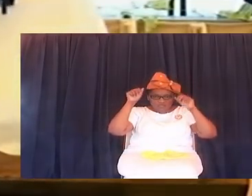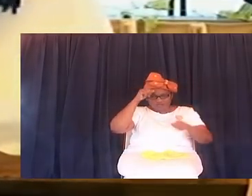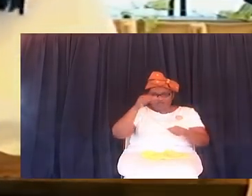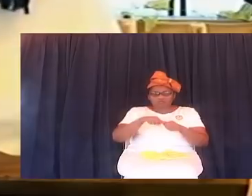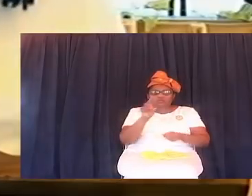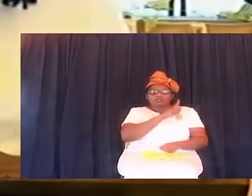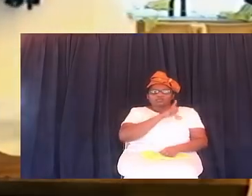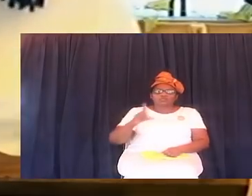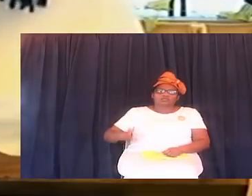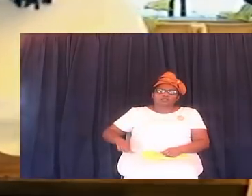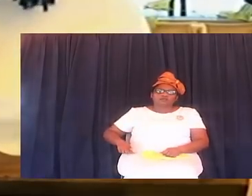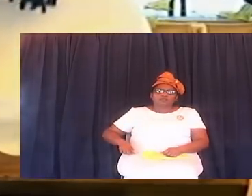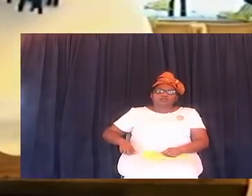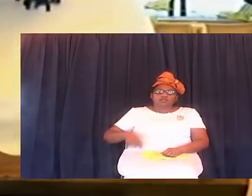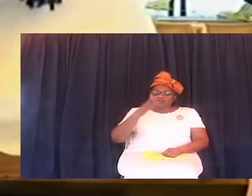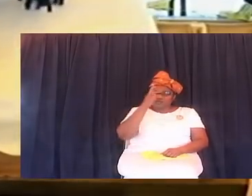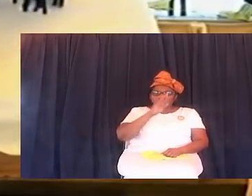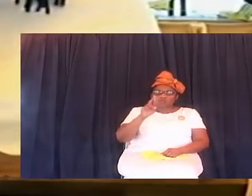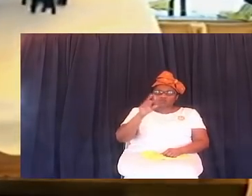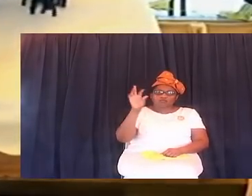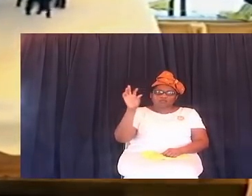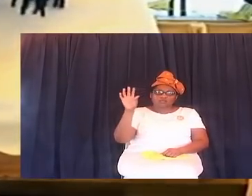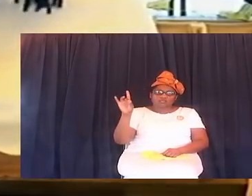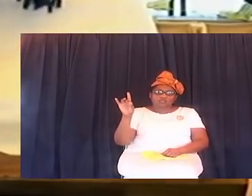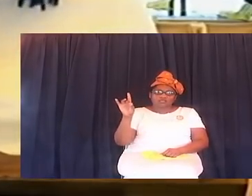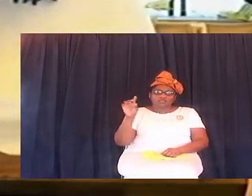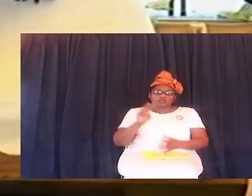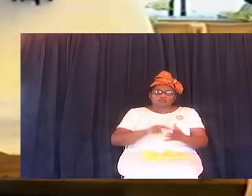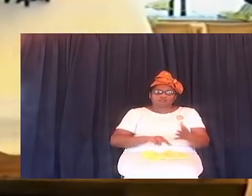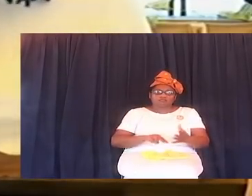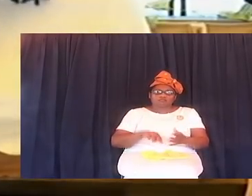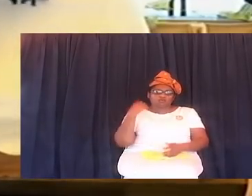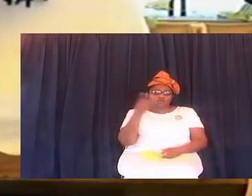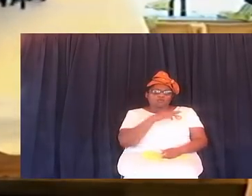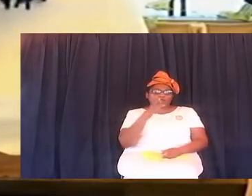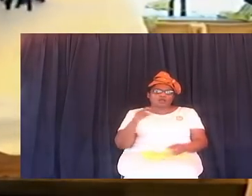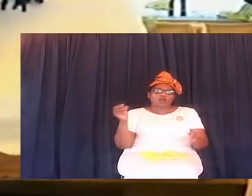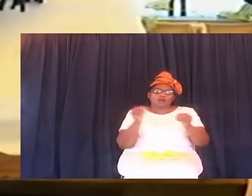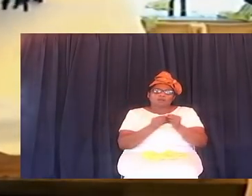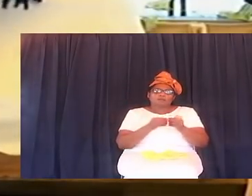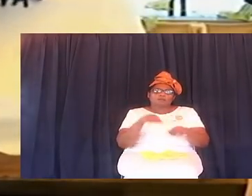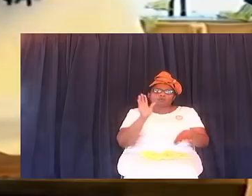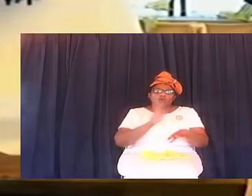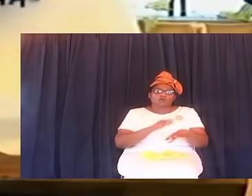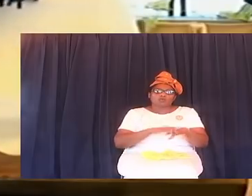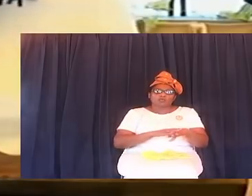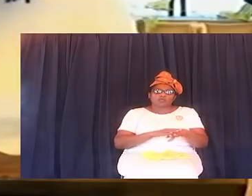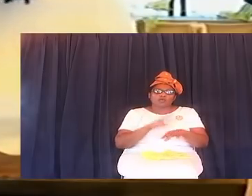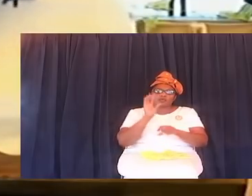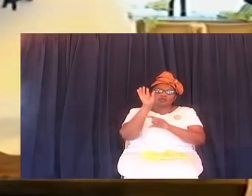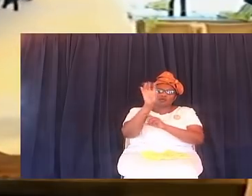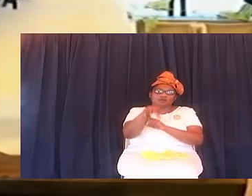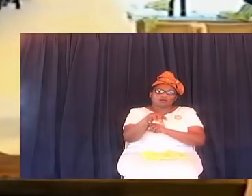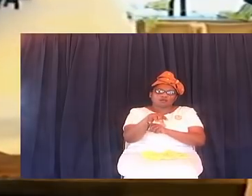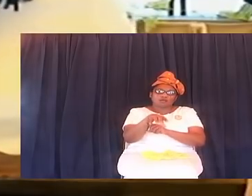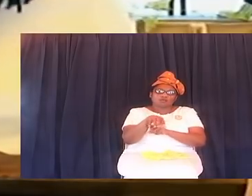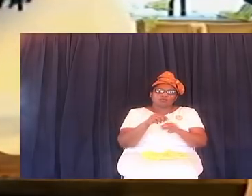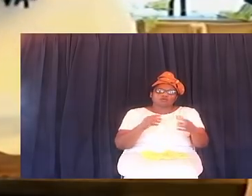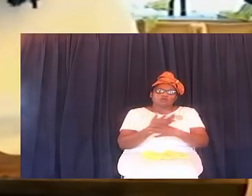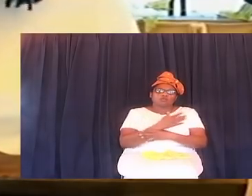Lord. Romans 8 verse 37, we are more than conquerors through him that loves